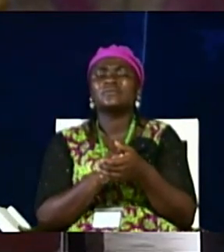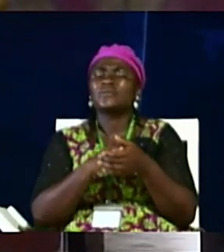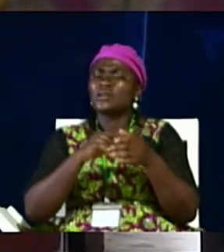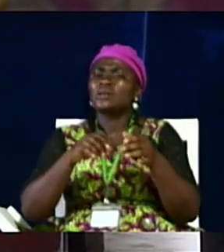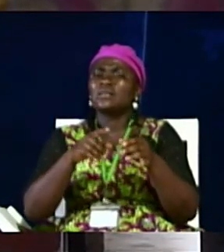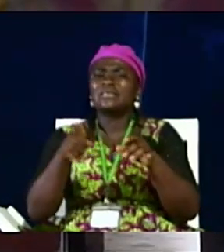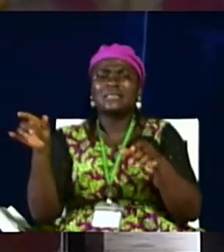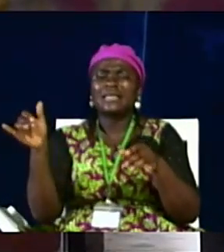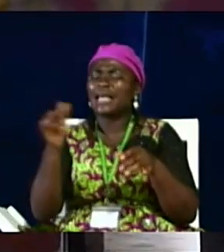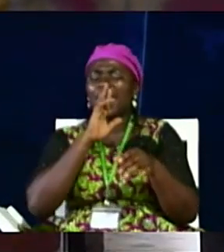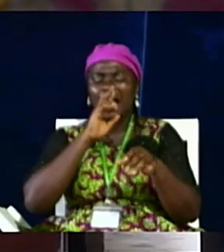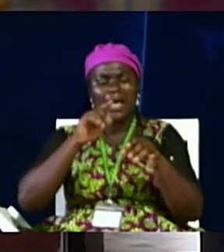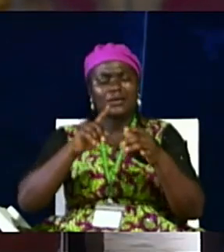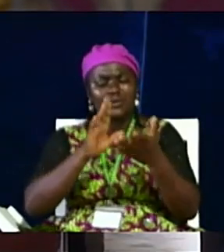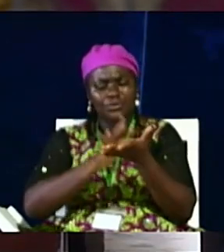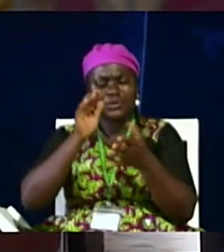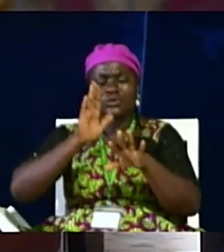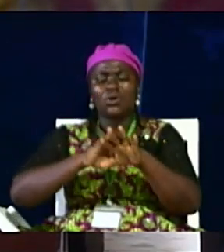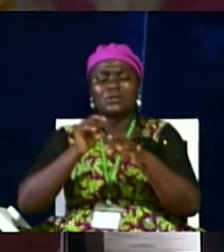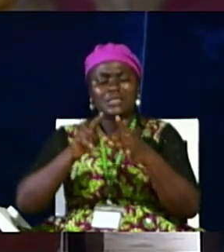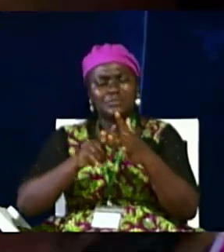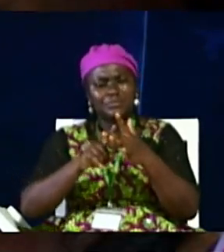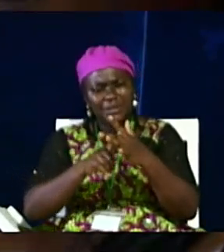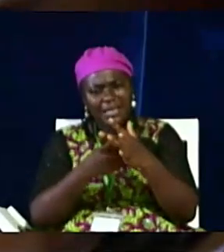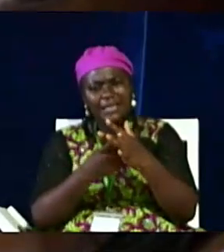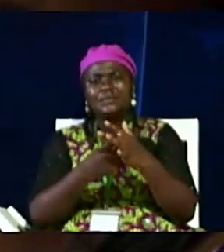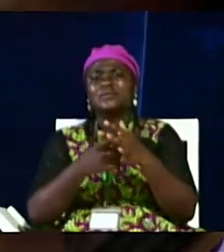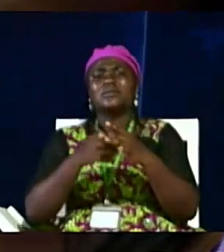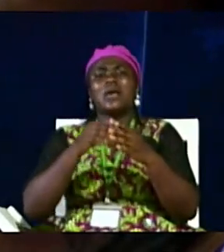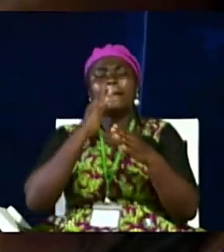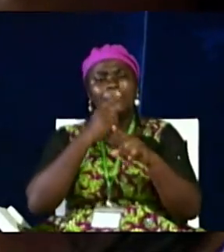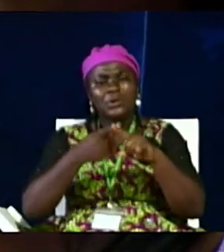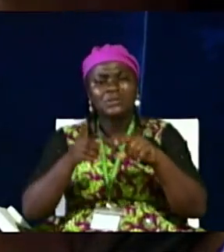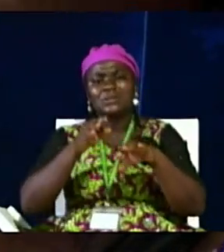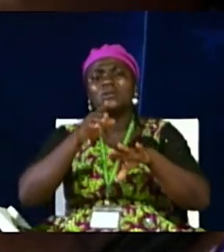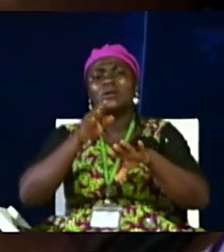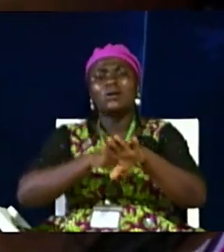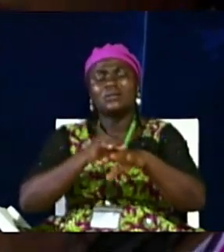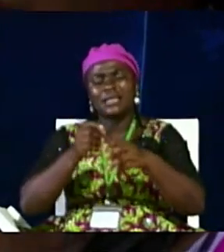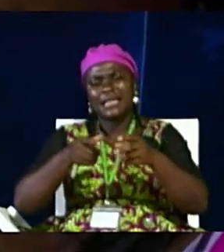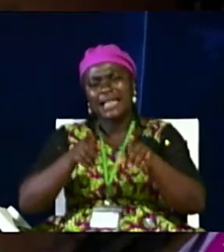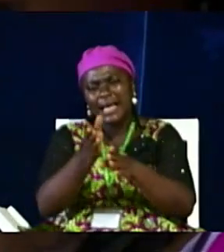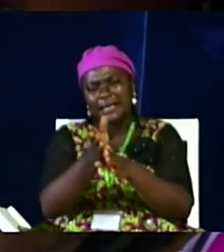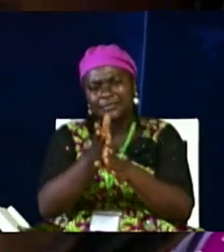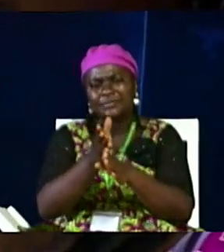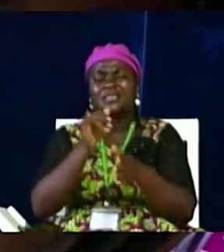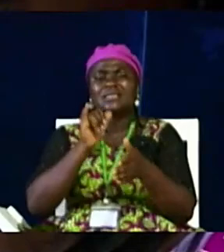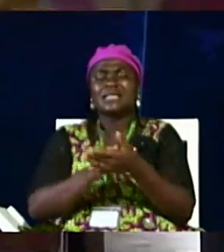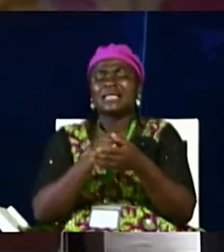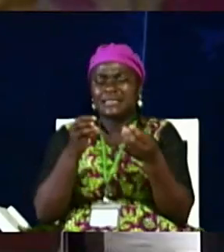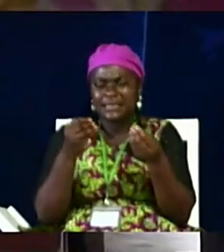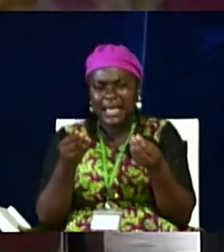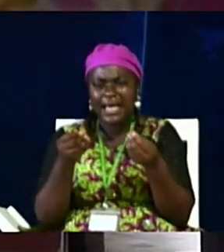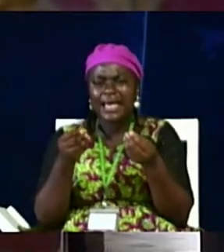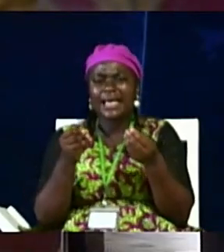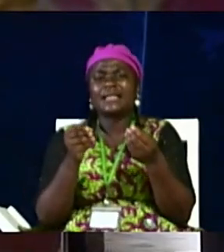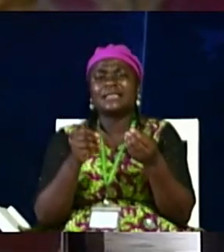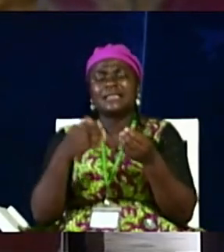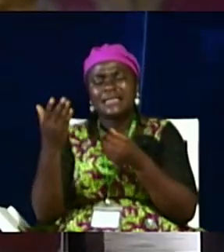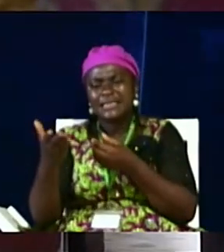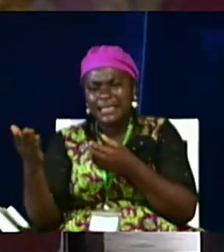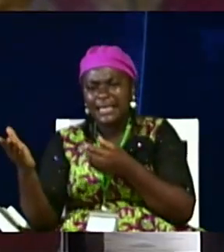line, that tiny negative bet was introduced. That has